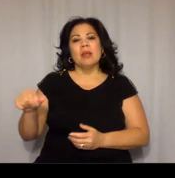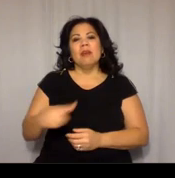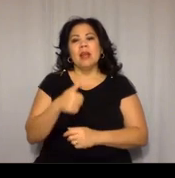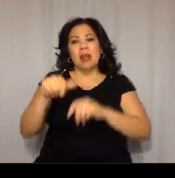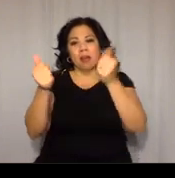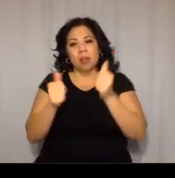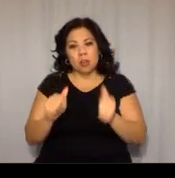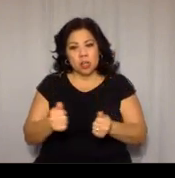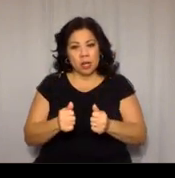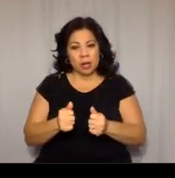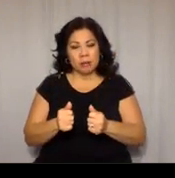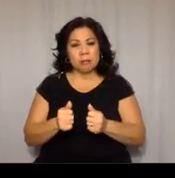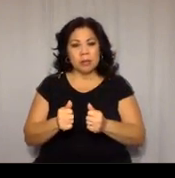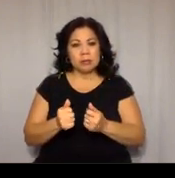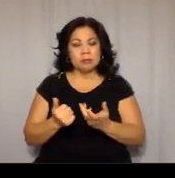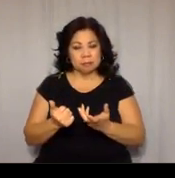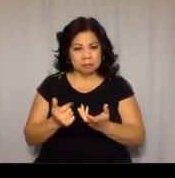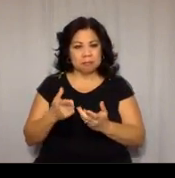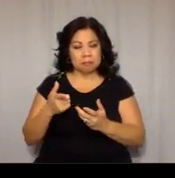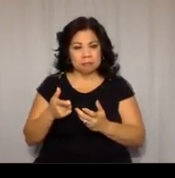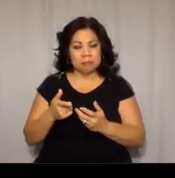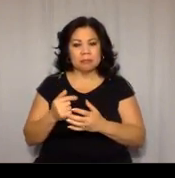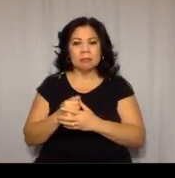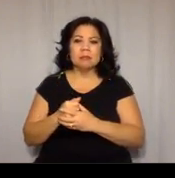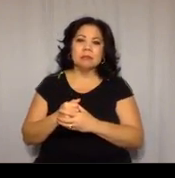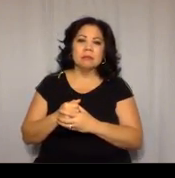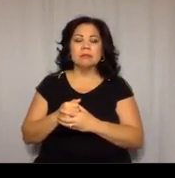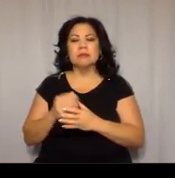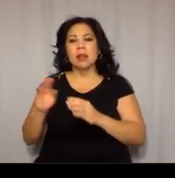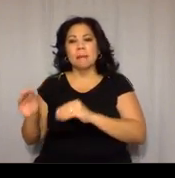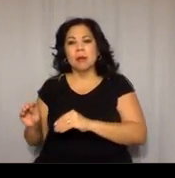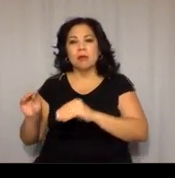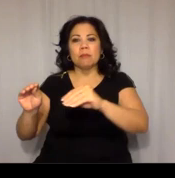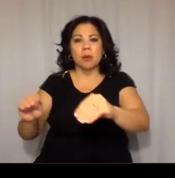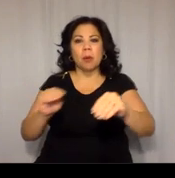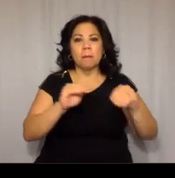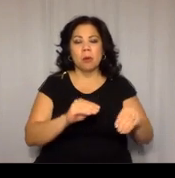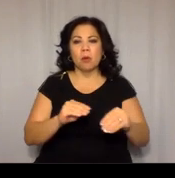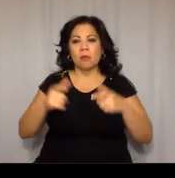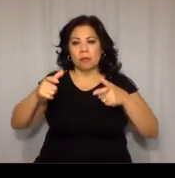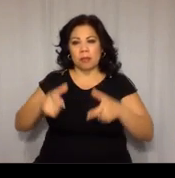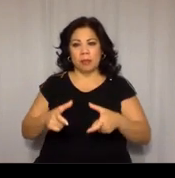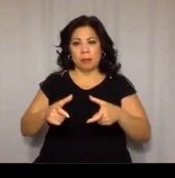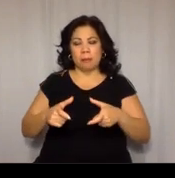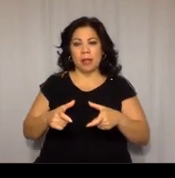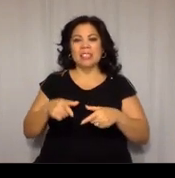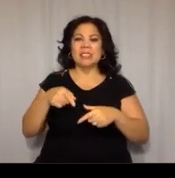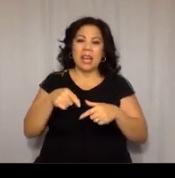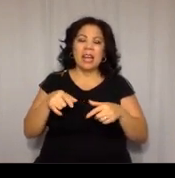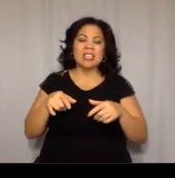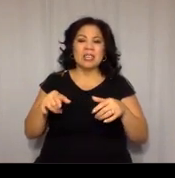using a piece of this plate. And maybe I'll put the plate over on the other side. So this is my medium